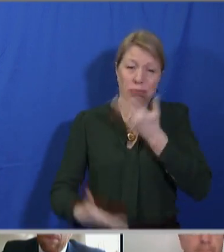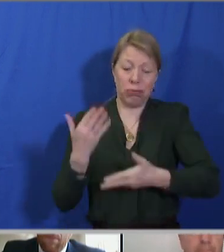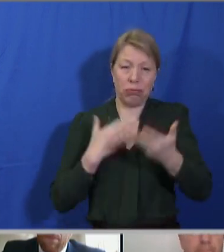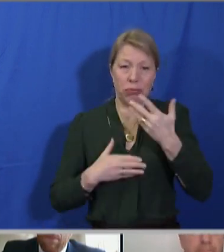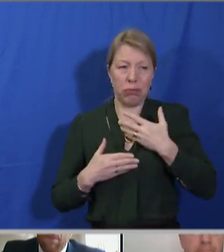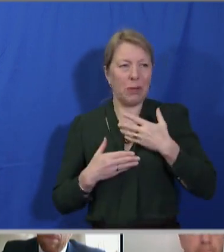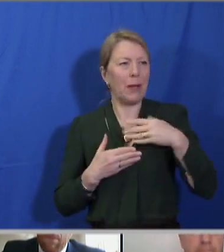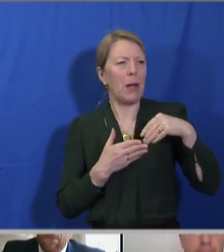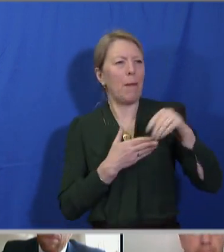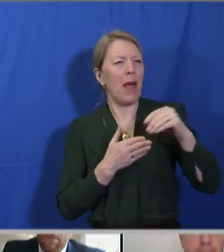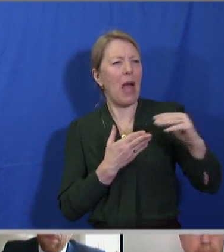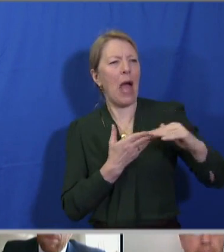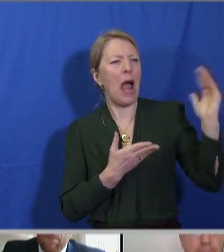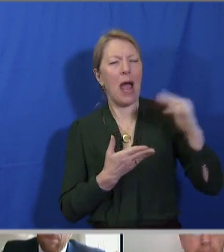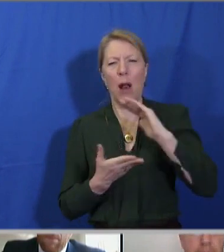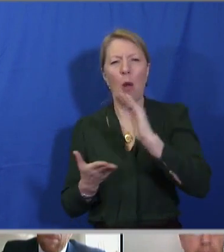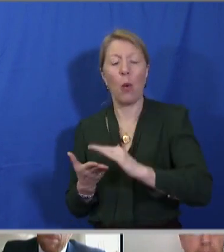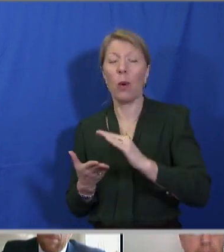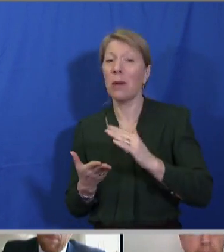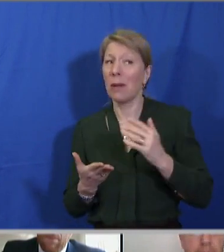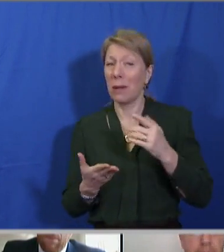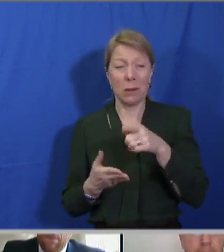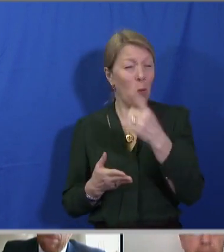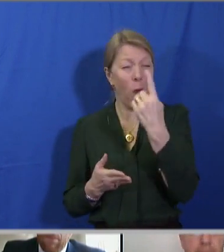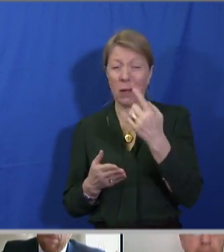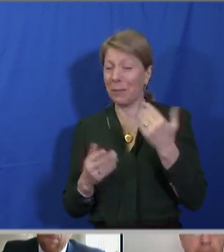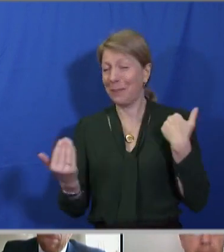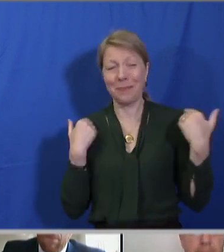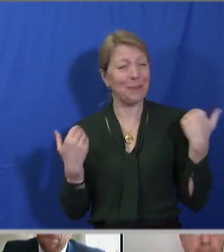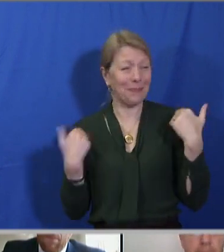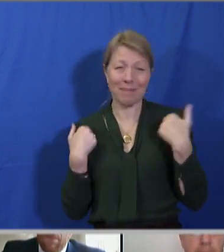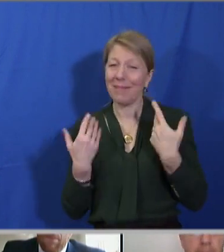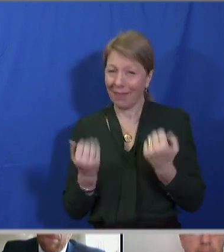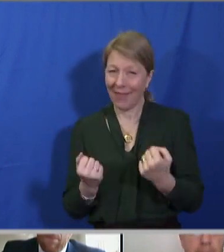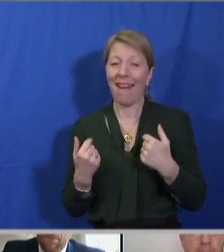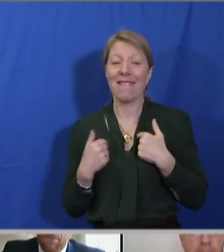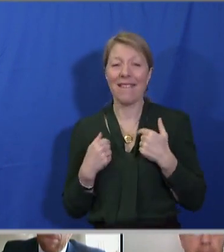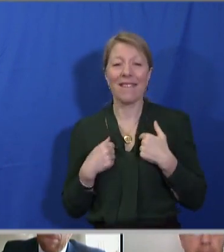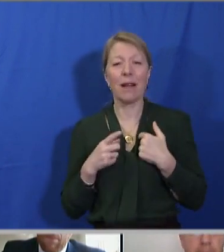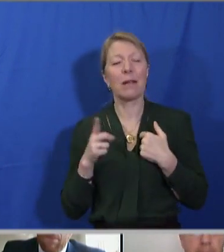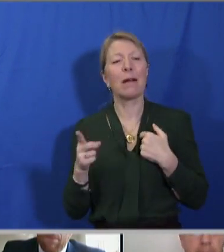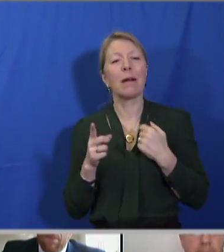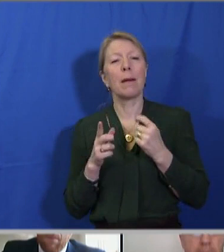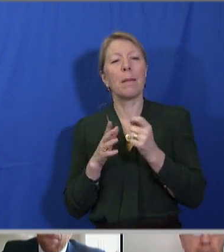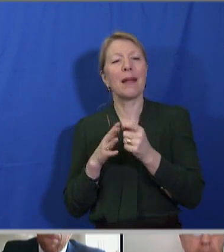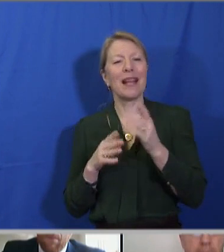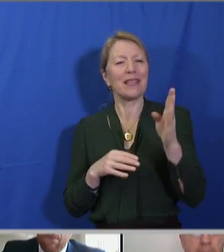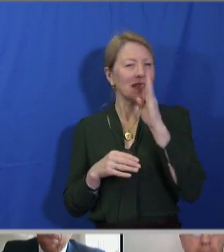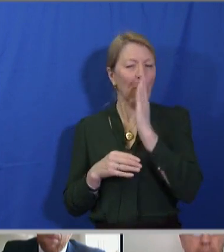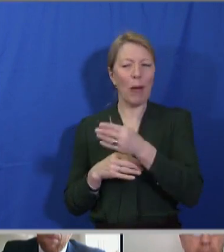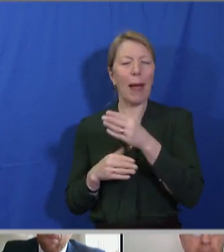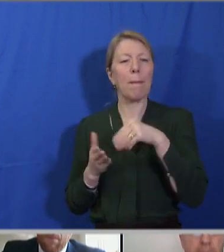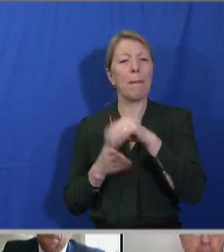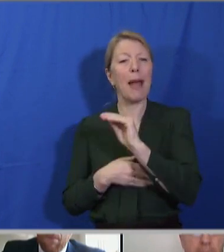lot of correspondence on the fact that people who are employed through direct payments are starting to leave to take up